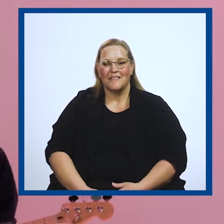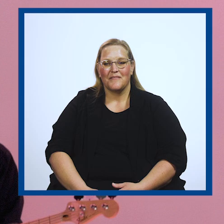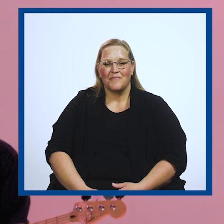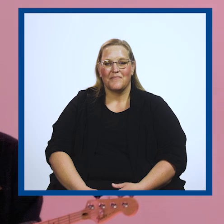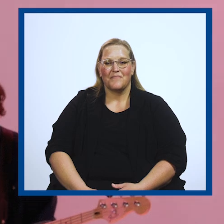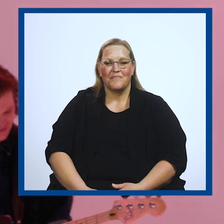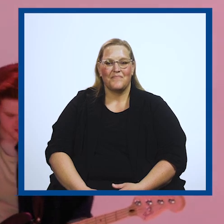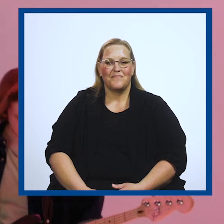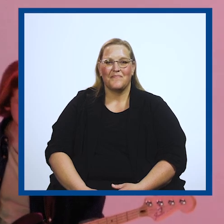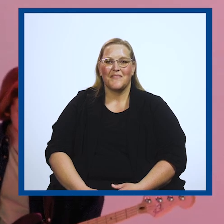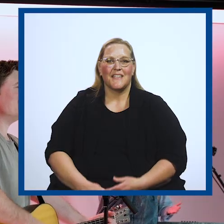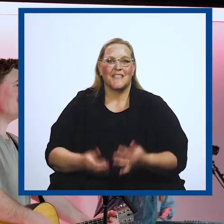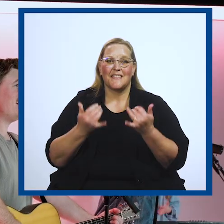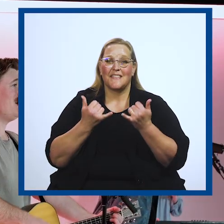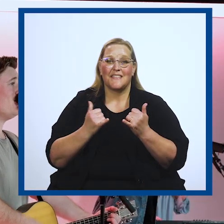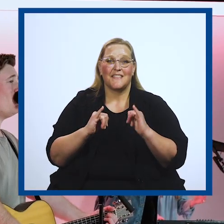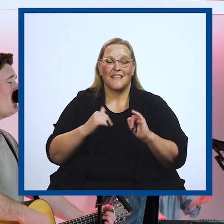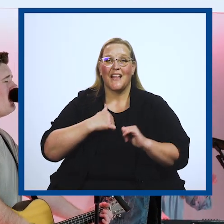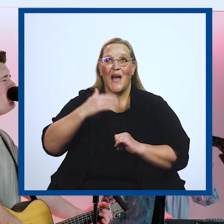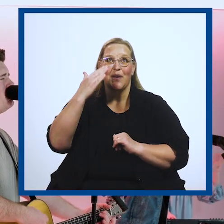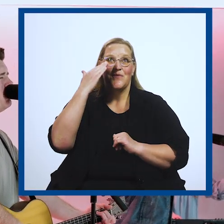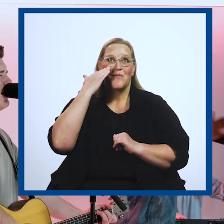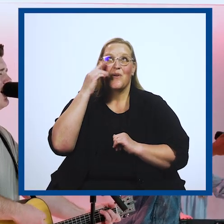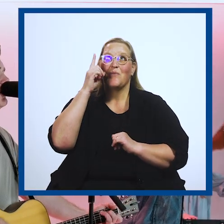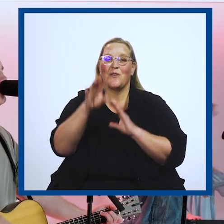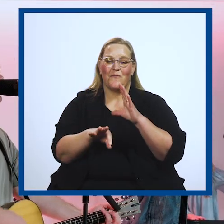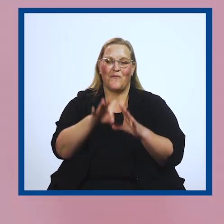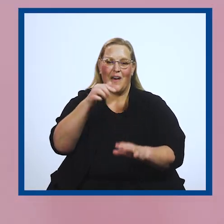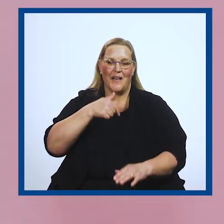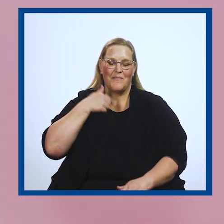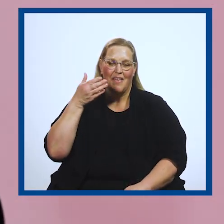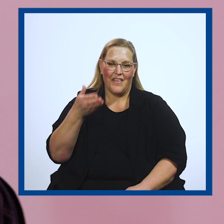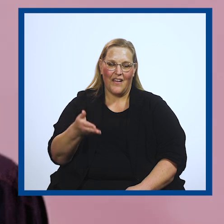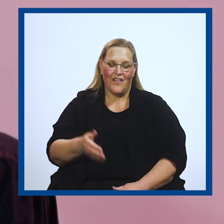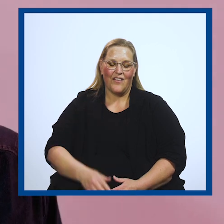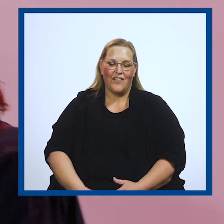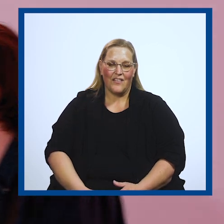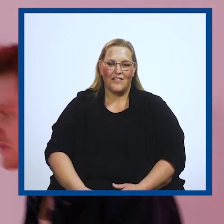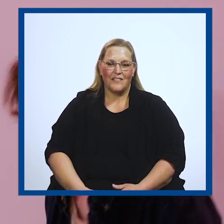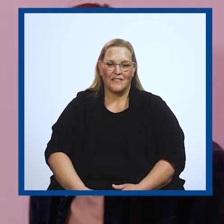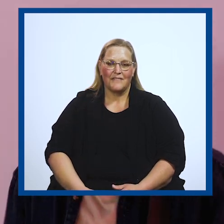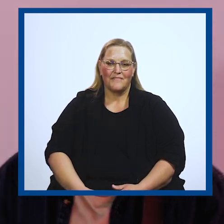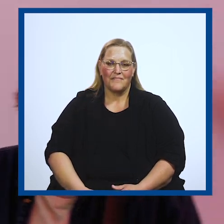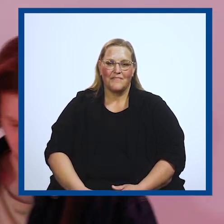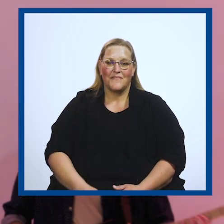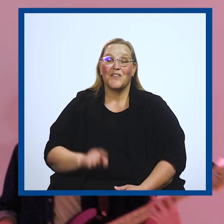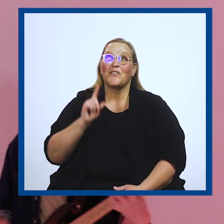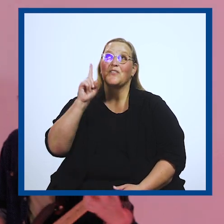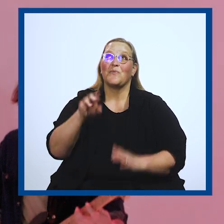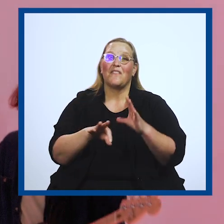miles and still I know you'd find me there.